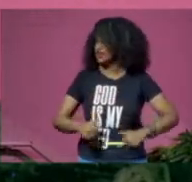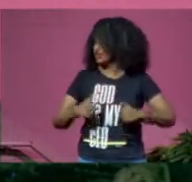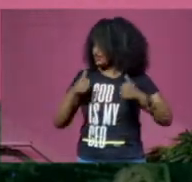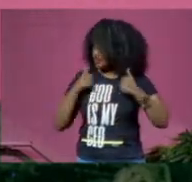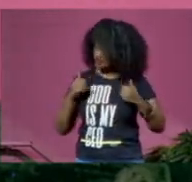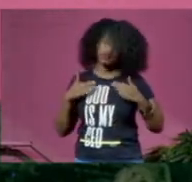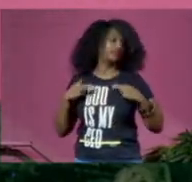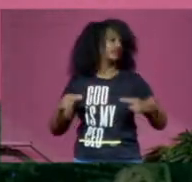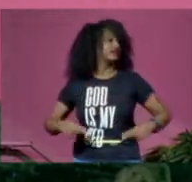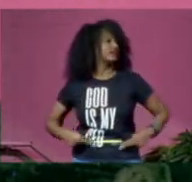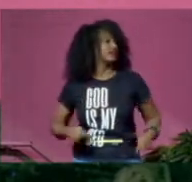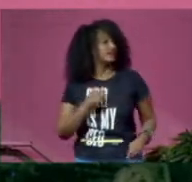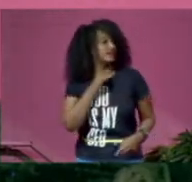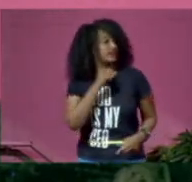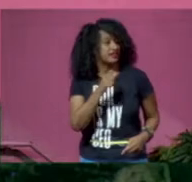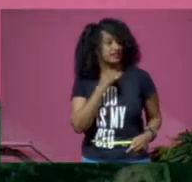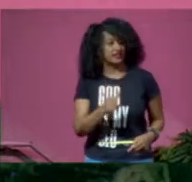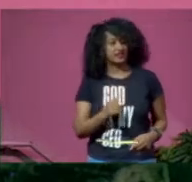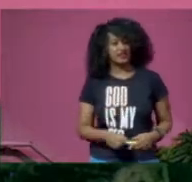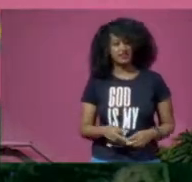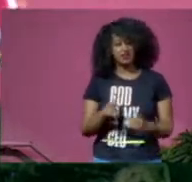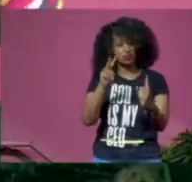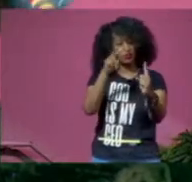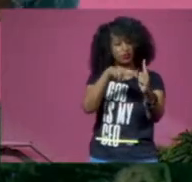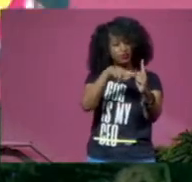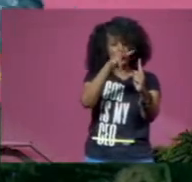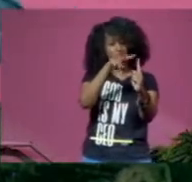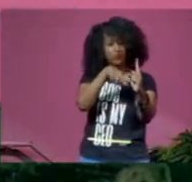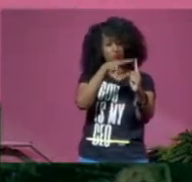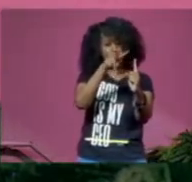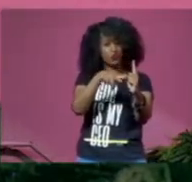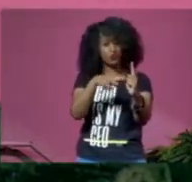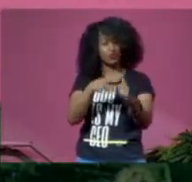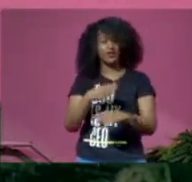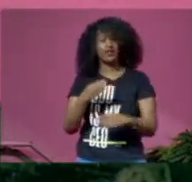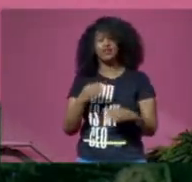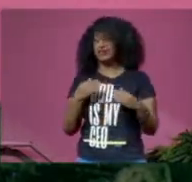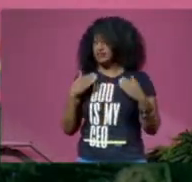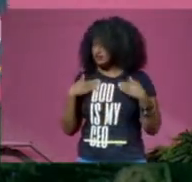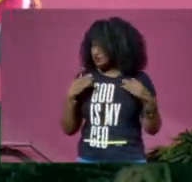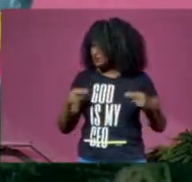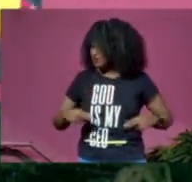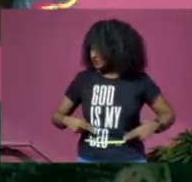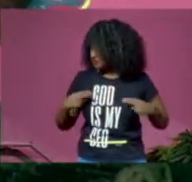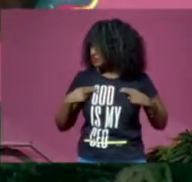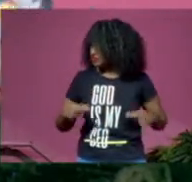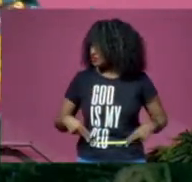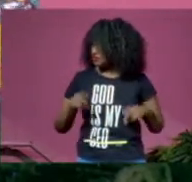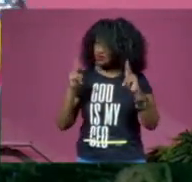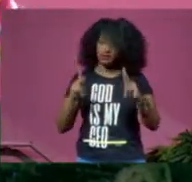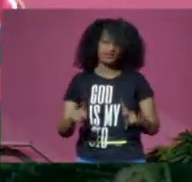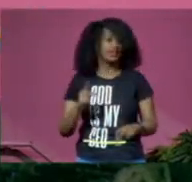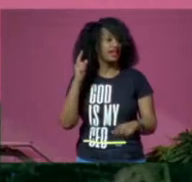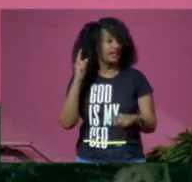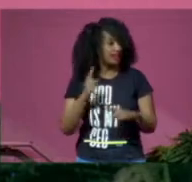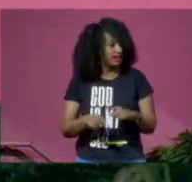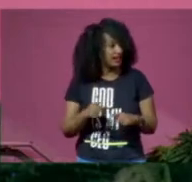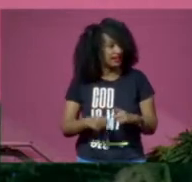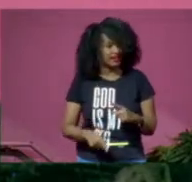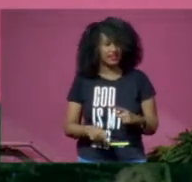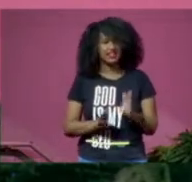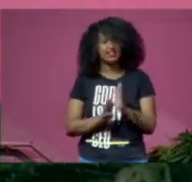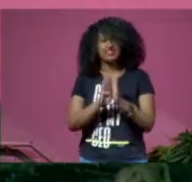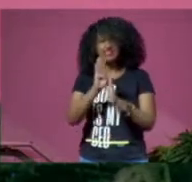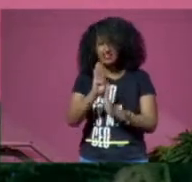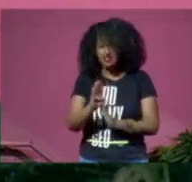this, who is unable to perceive itself as a whole human being and will therefore not be able to establish an ideal